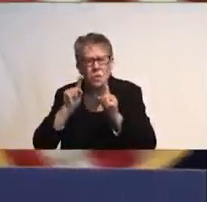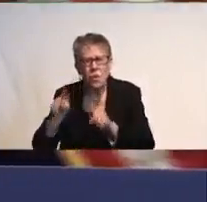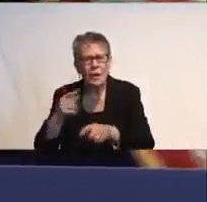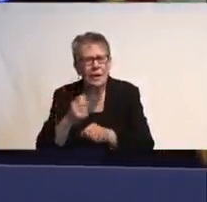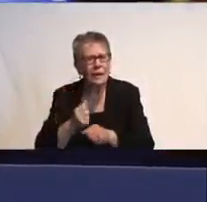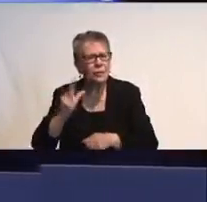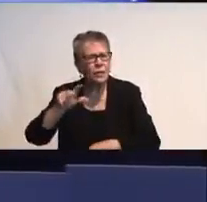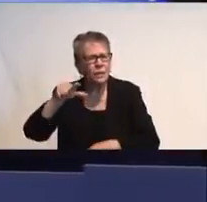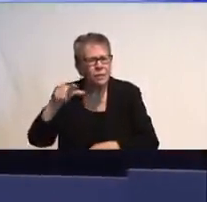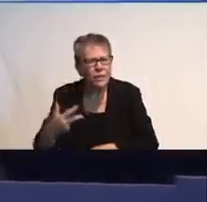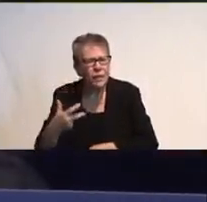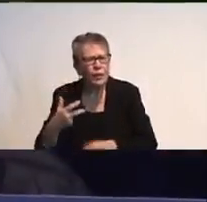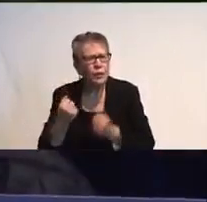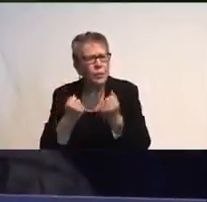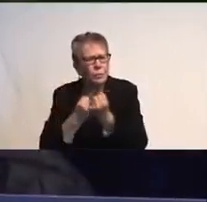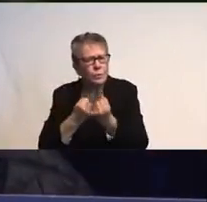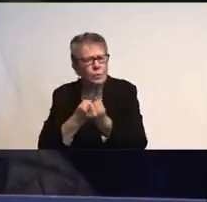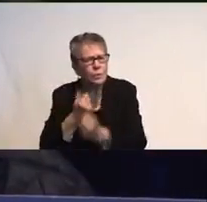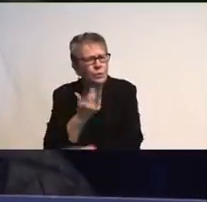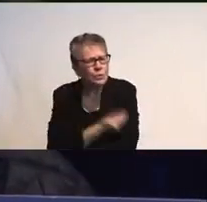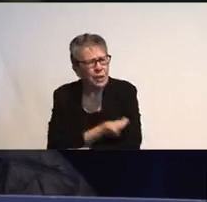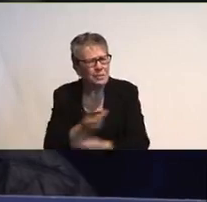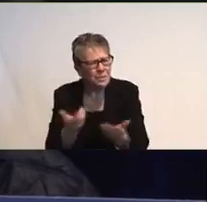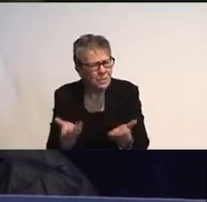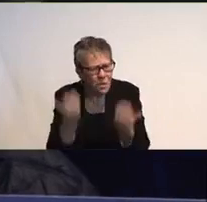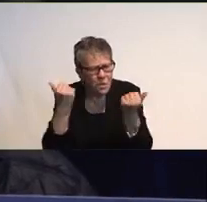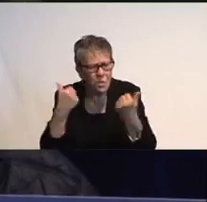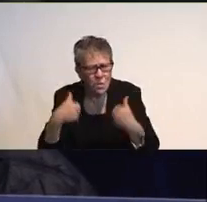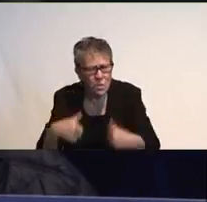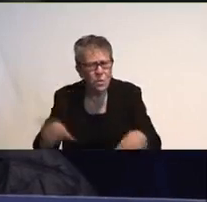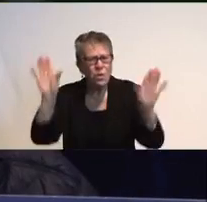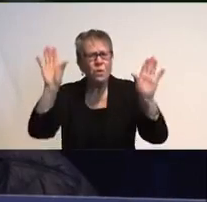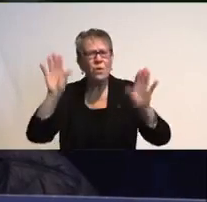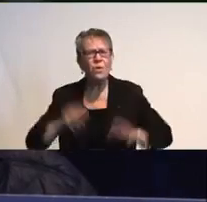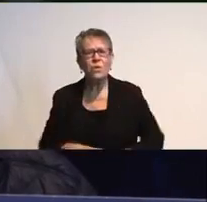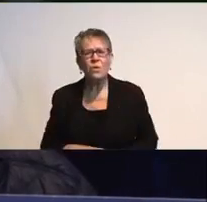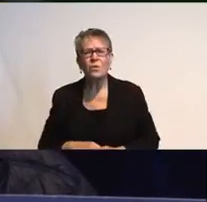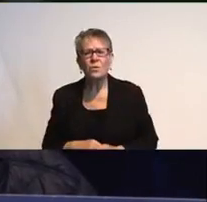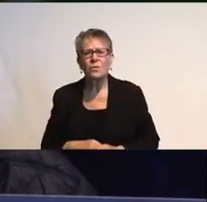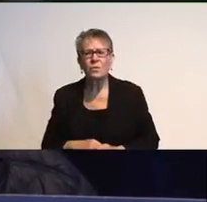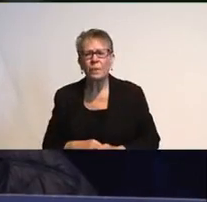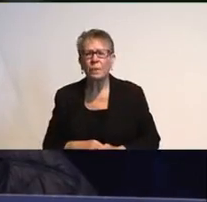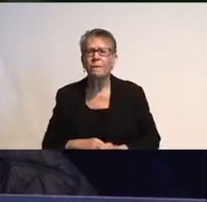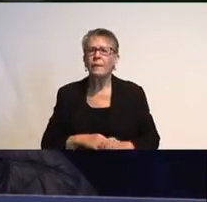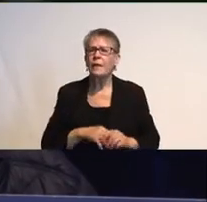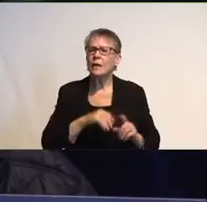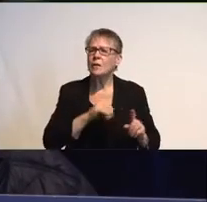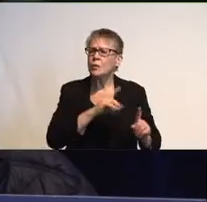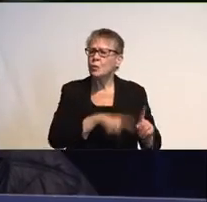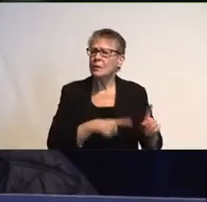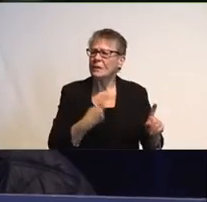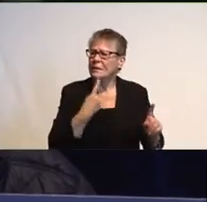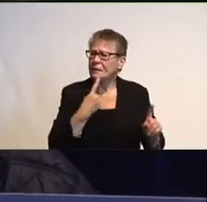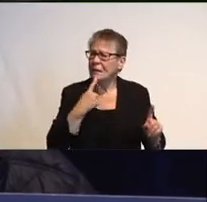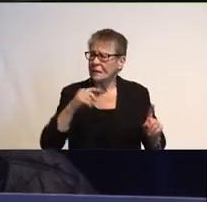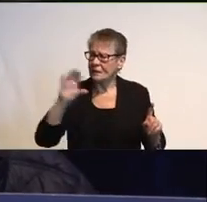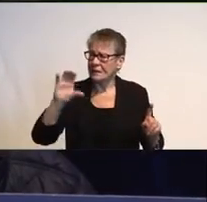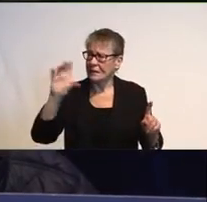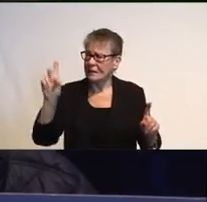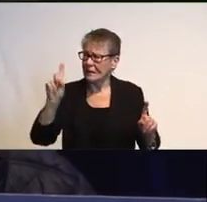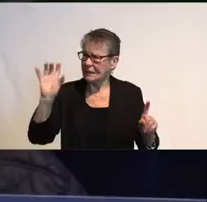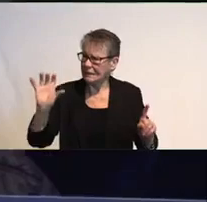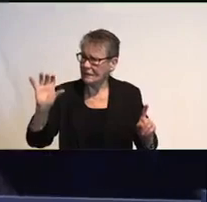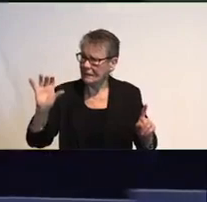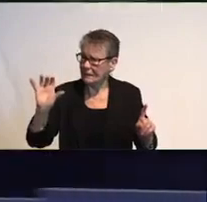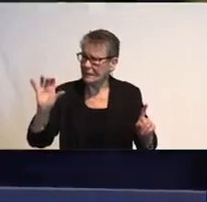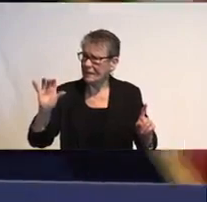the definition of fully vaccinated, and once that happens, that would go into our formula as well. If I had